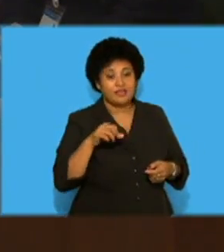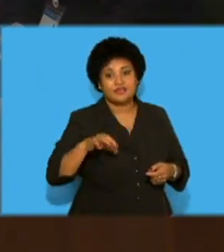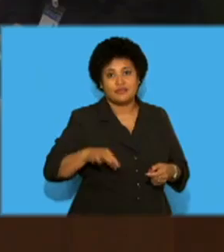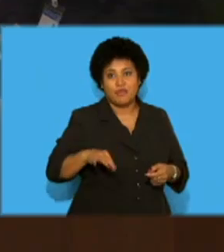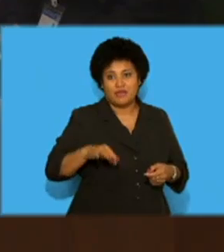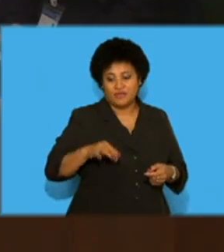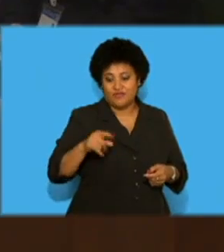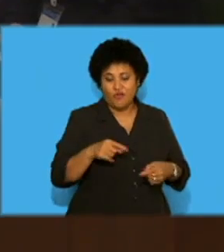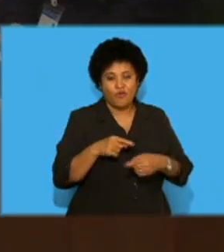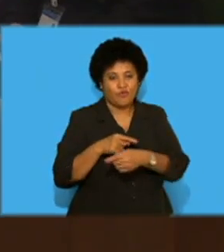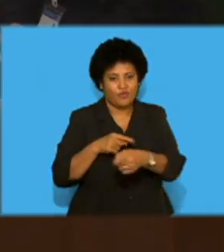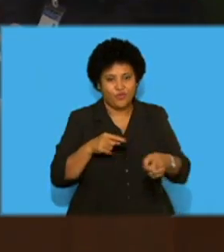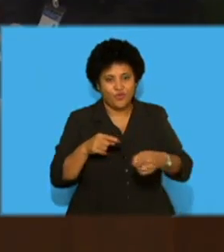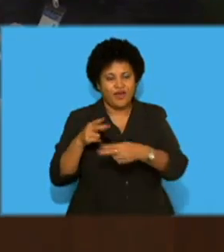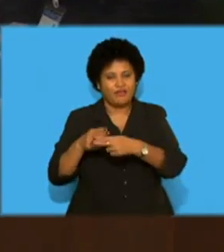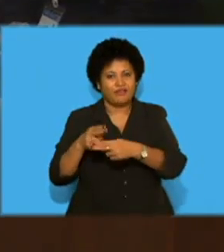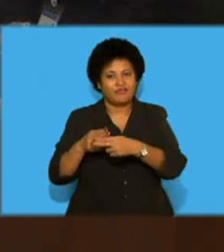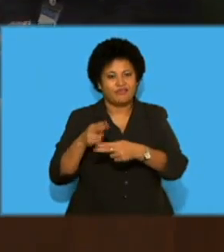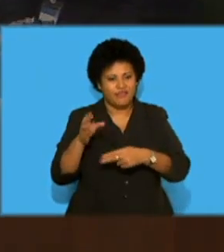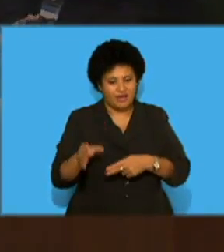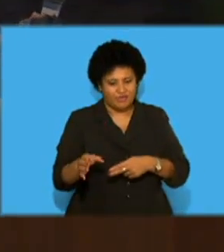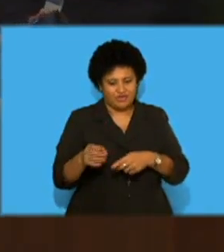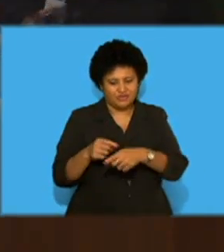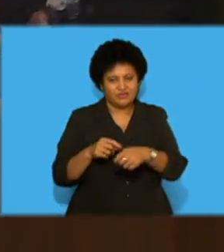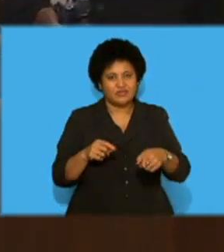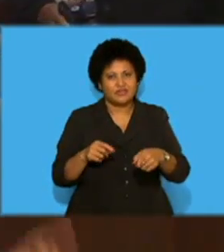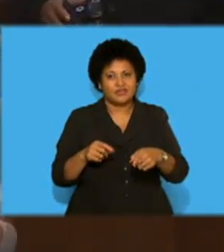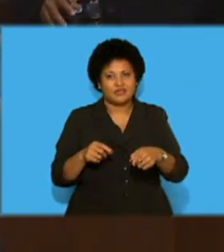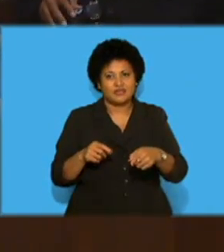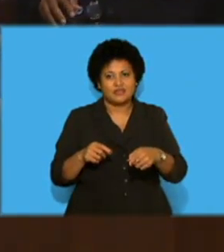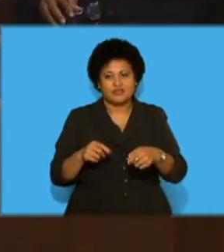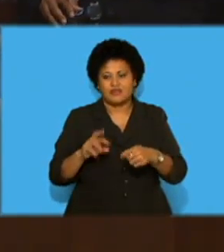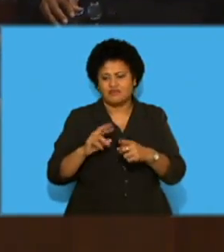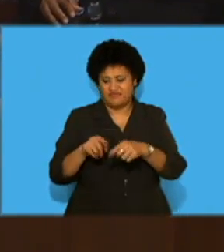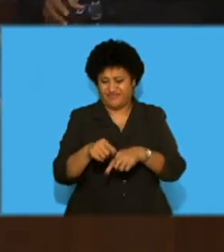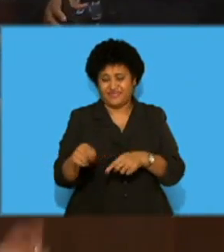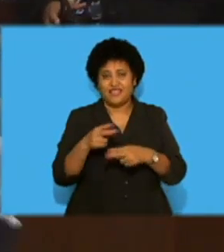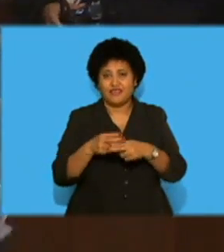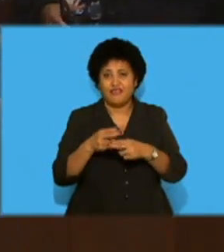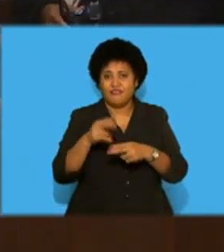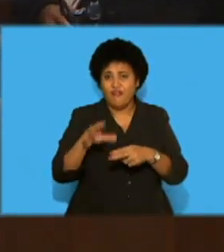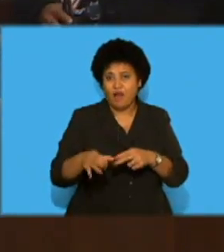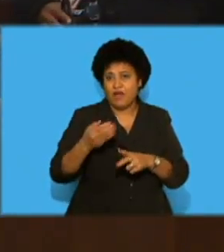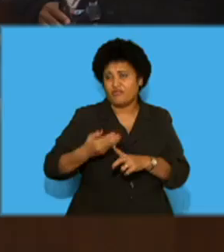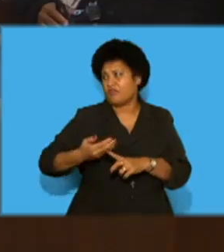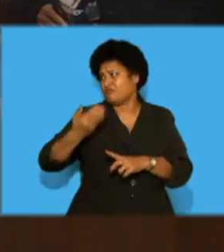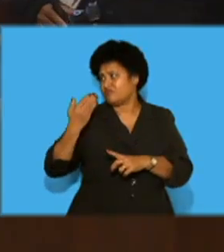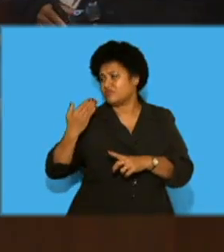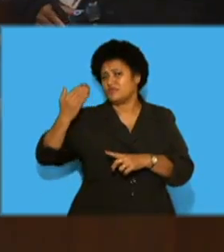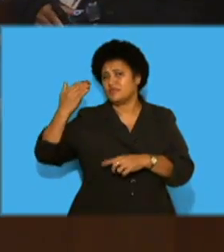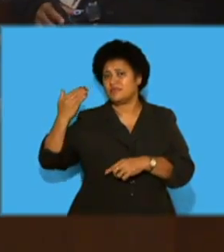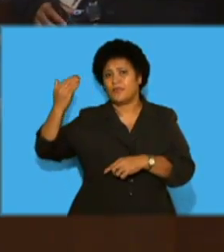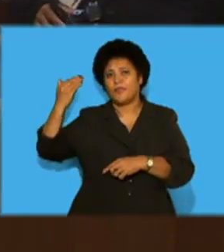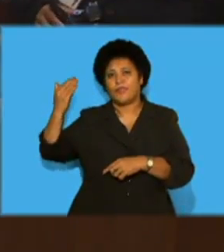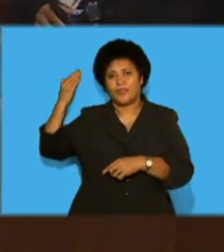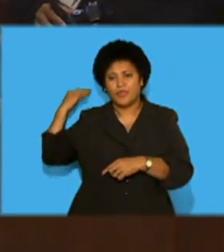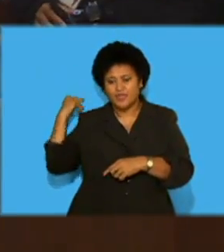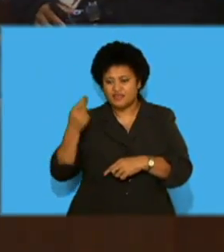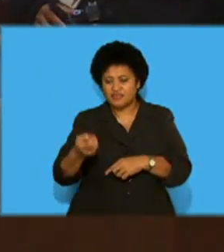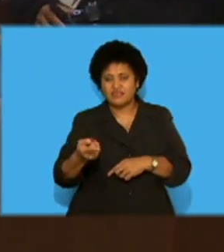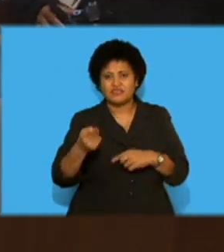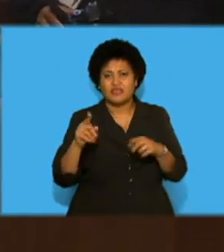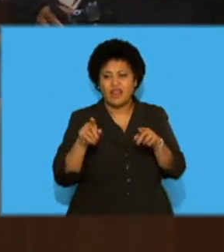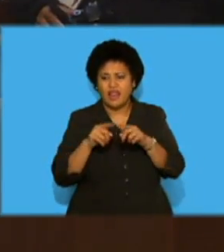Speaker, this is the reality. These poor farmers, Madam Speaker, for decades, Madam Speaker, have been treated like